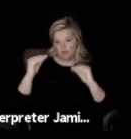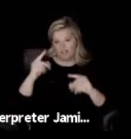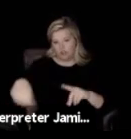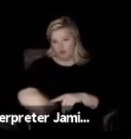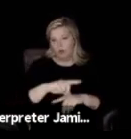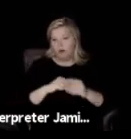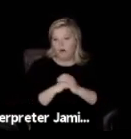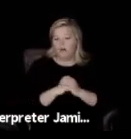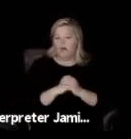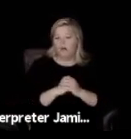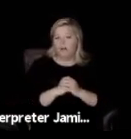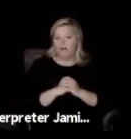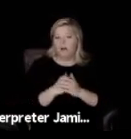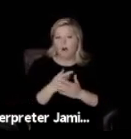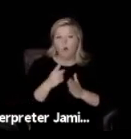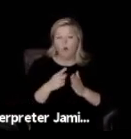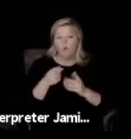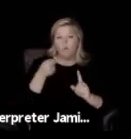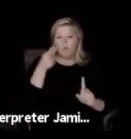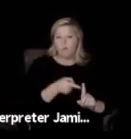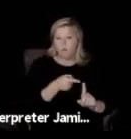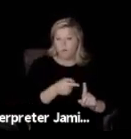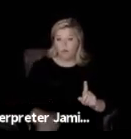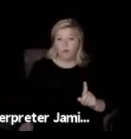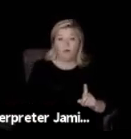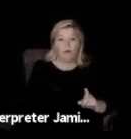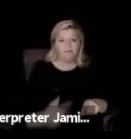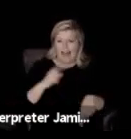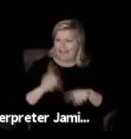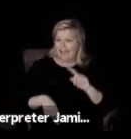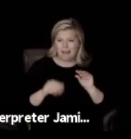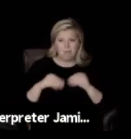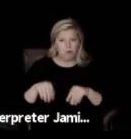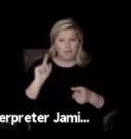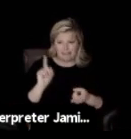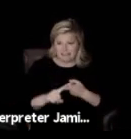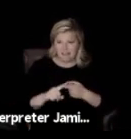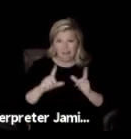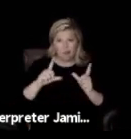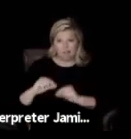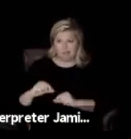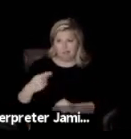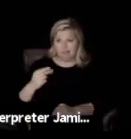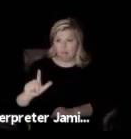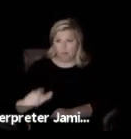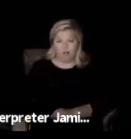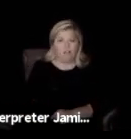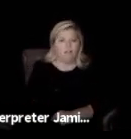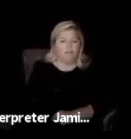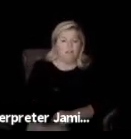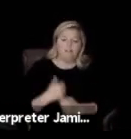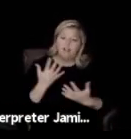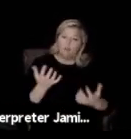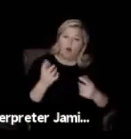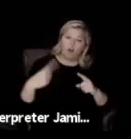an insider view on, yeah, I can't move until it gets off the screen. I want you to get an insider